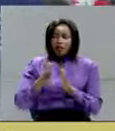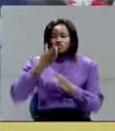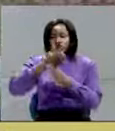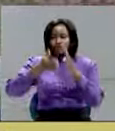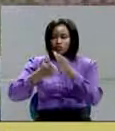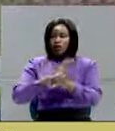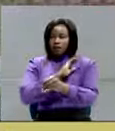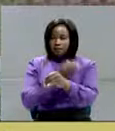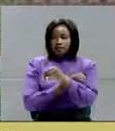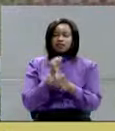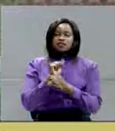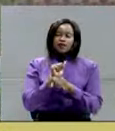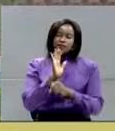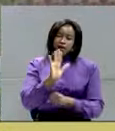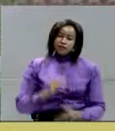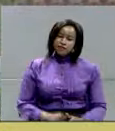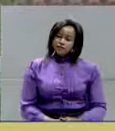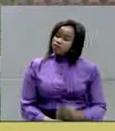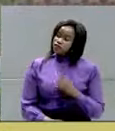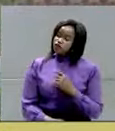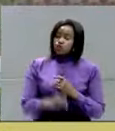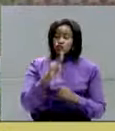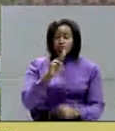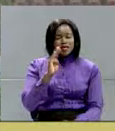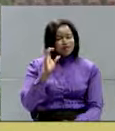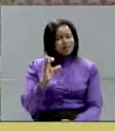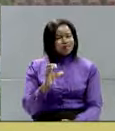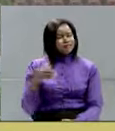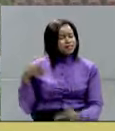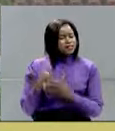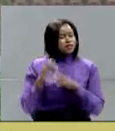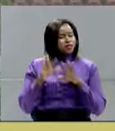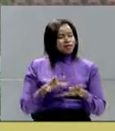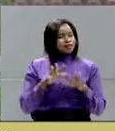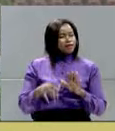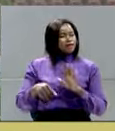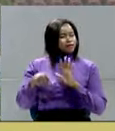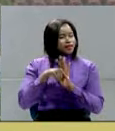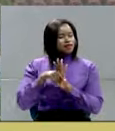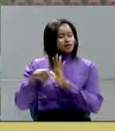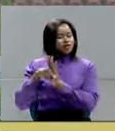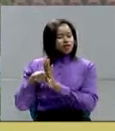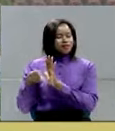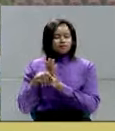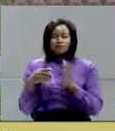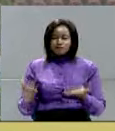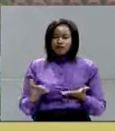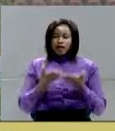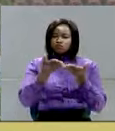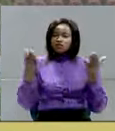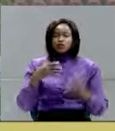staff. UBC, we have suffered so much negativity, both on the social